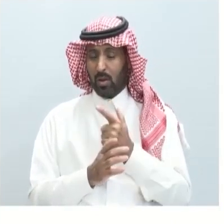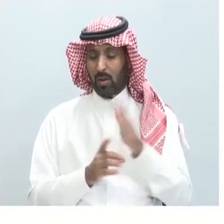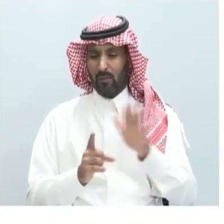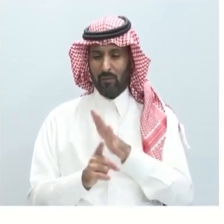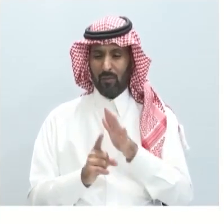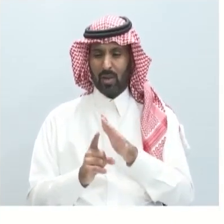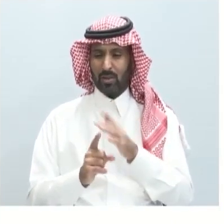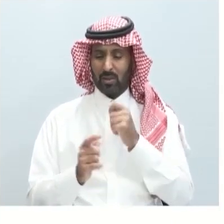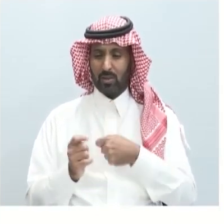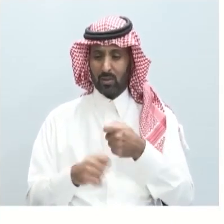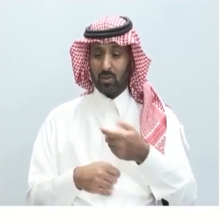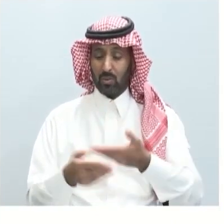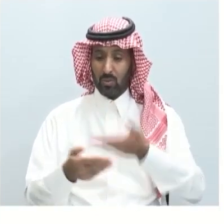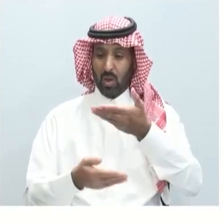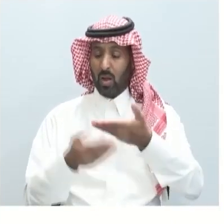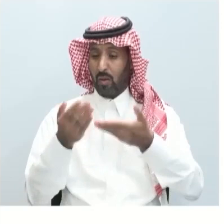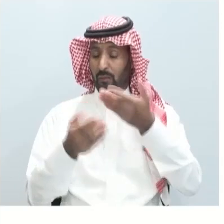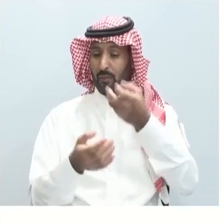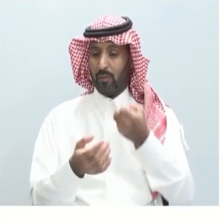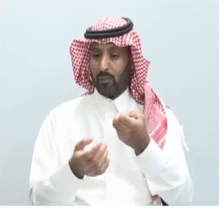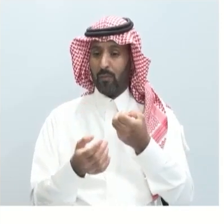will affect investment opportunities?